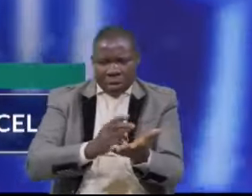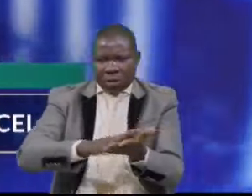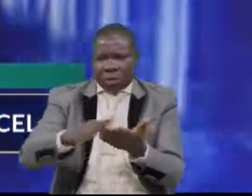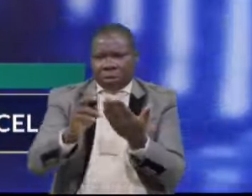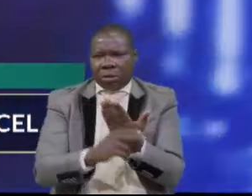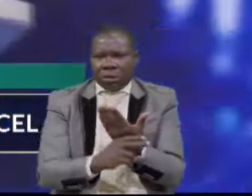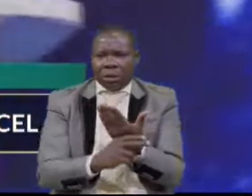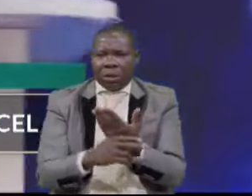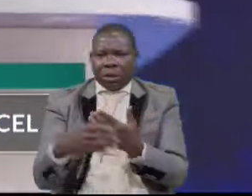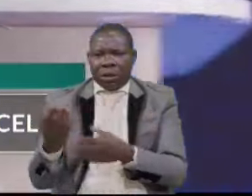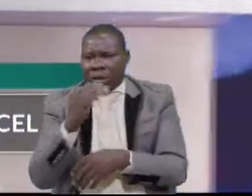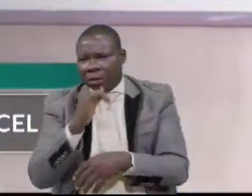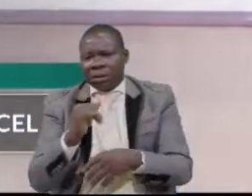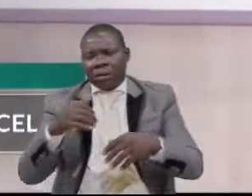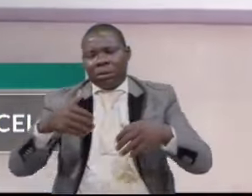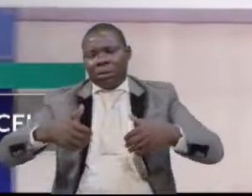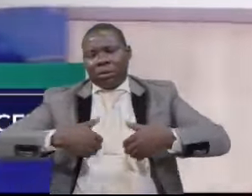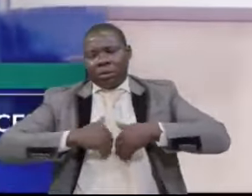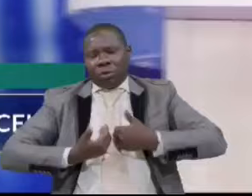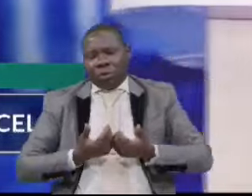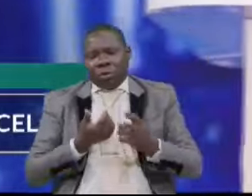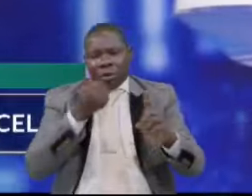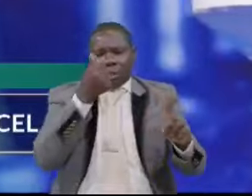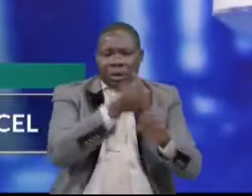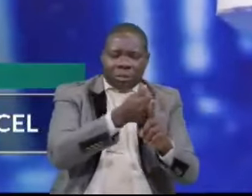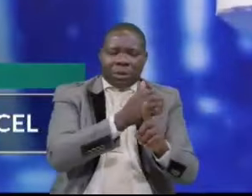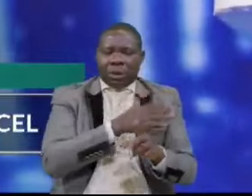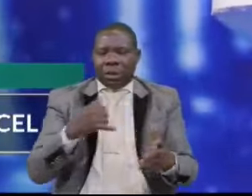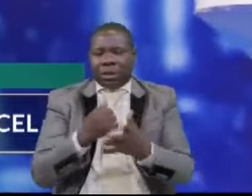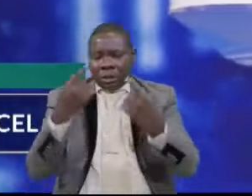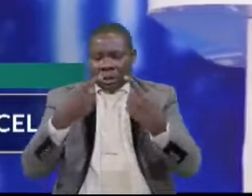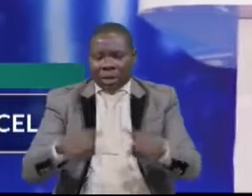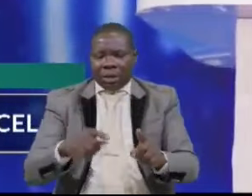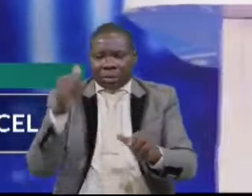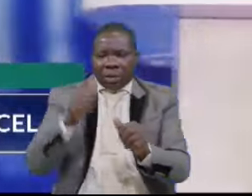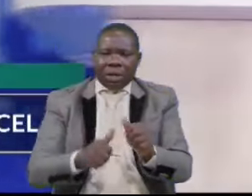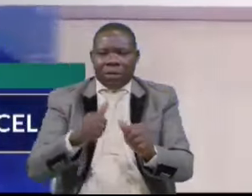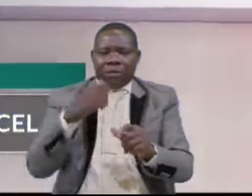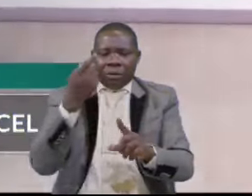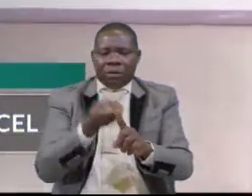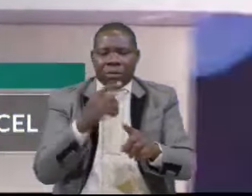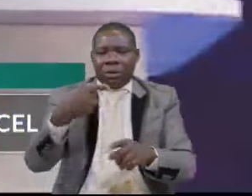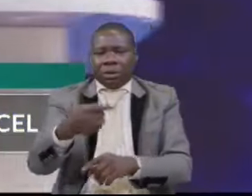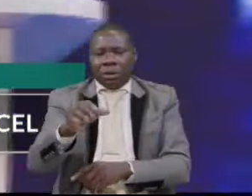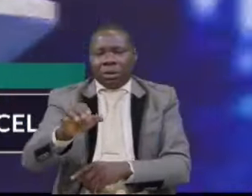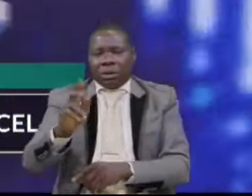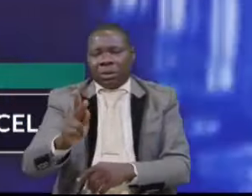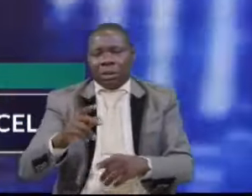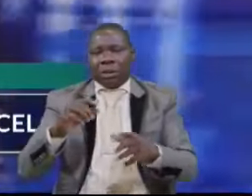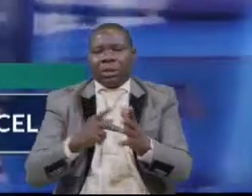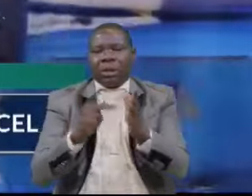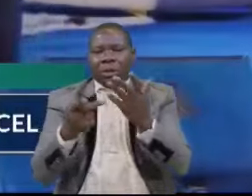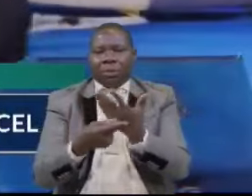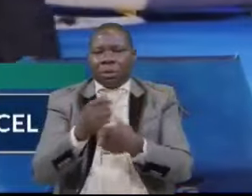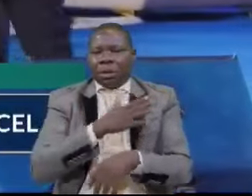youth impact, and it happens every month, GCK, Crusade, and this is the time